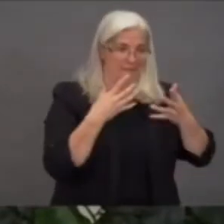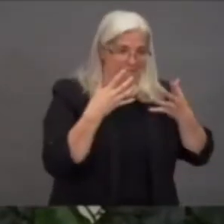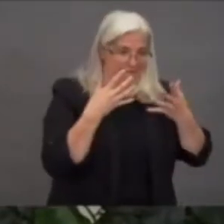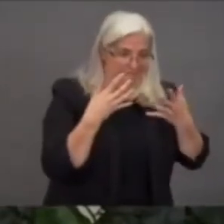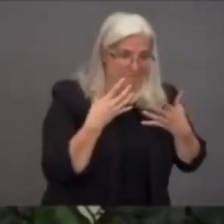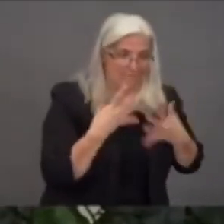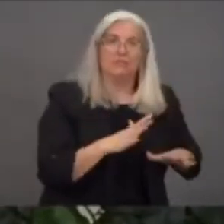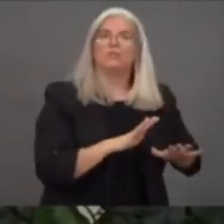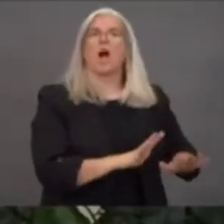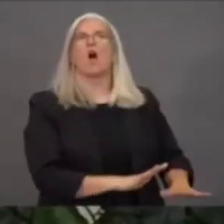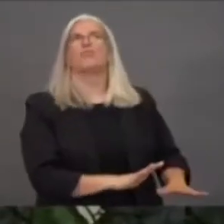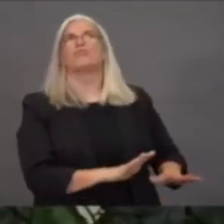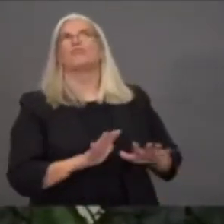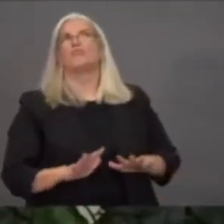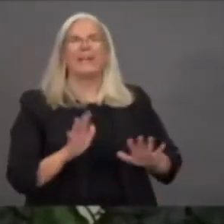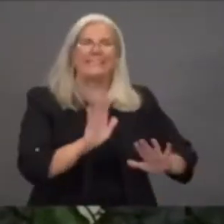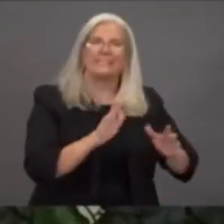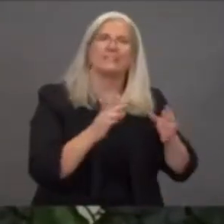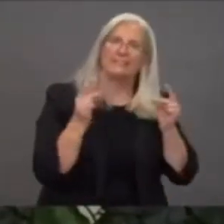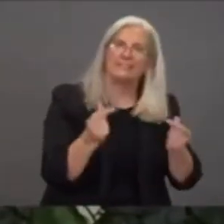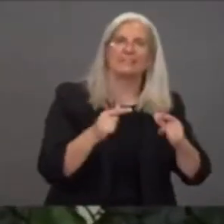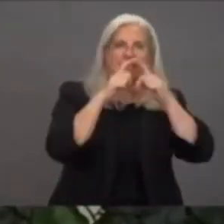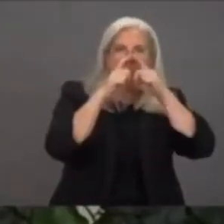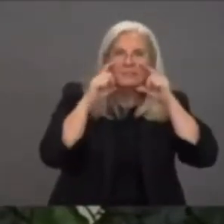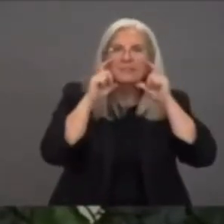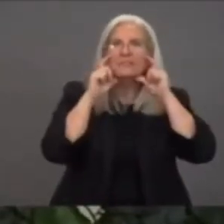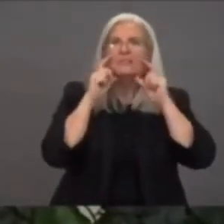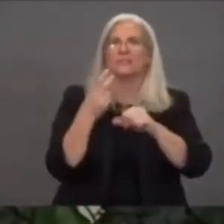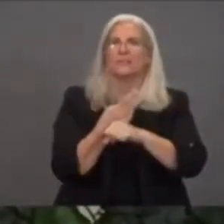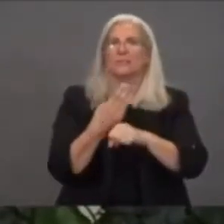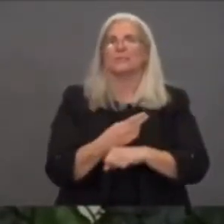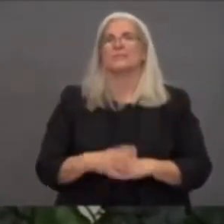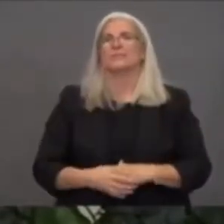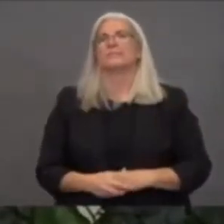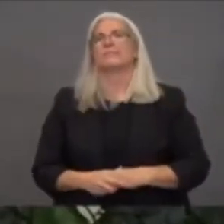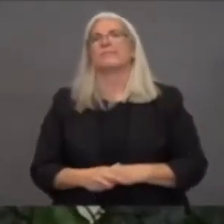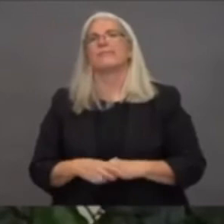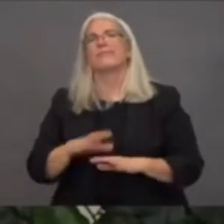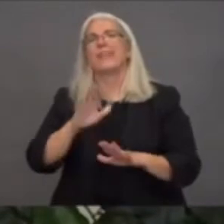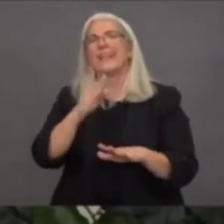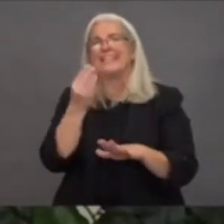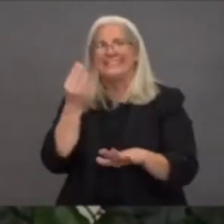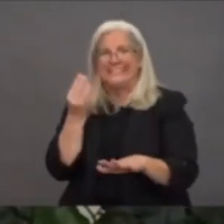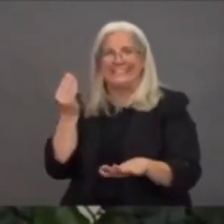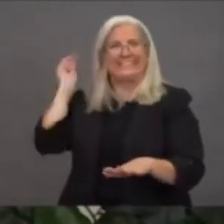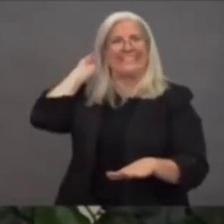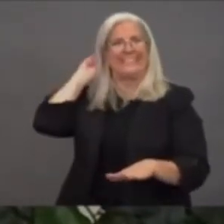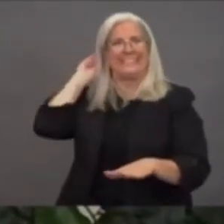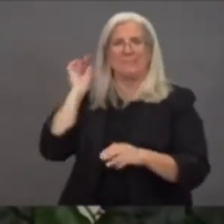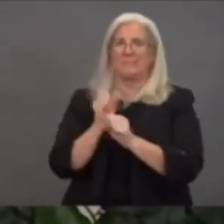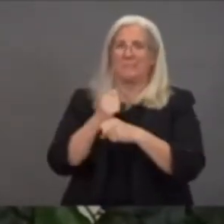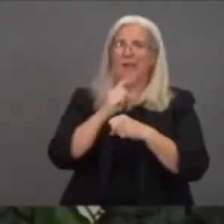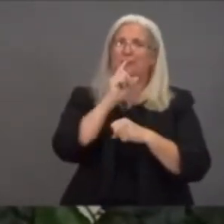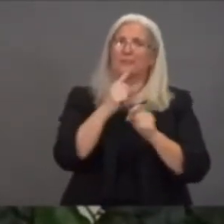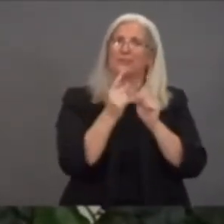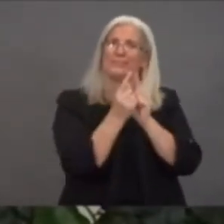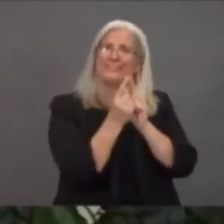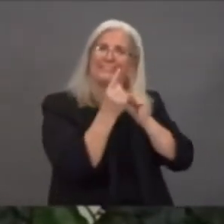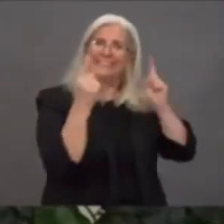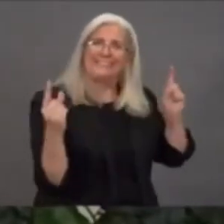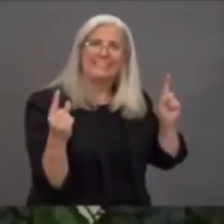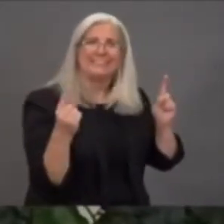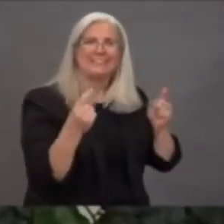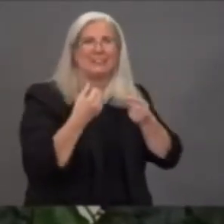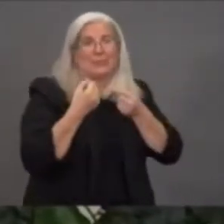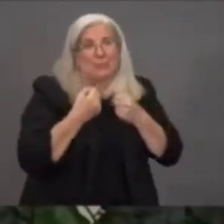you should still keep as distant as possible. 6 feet is the number that we give, but really, as much as you can, even more